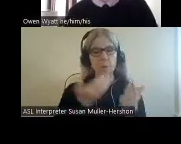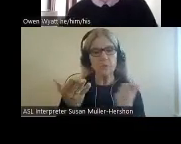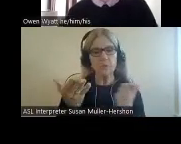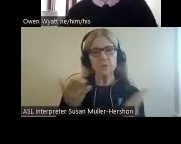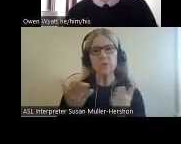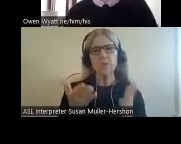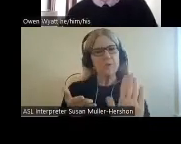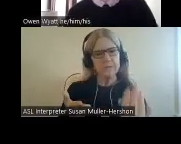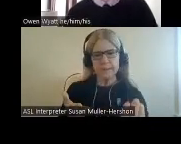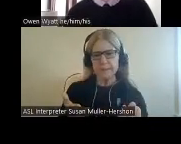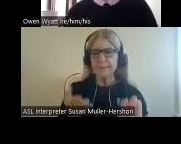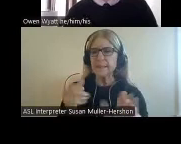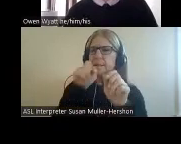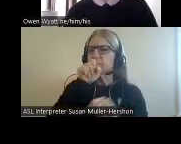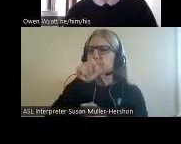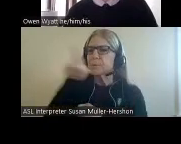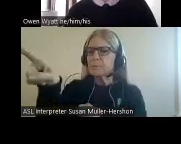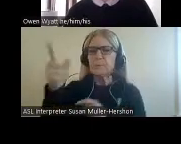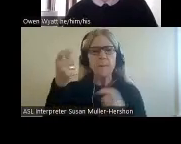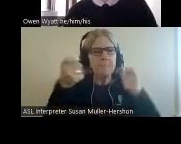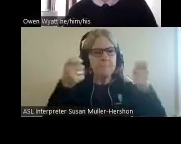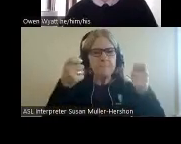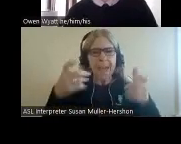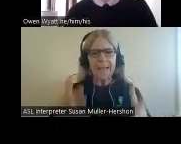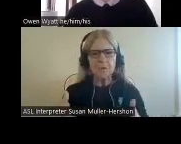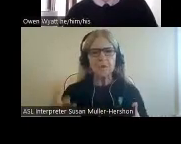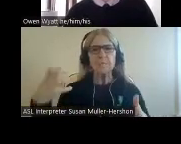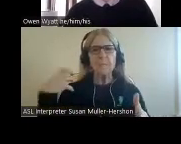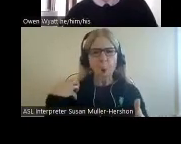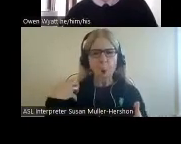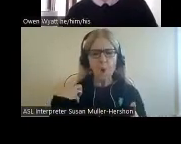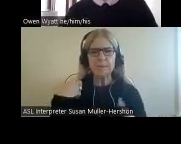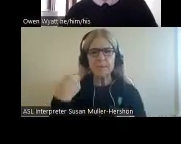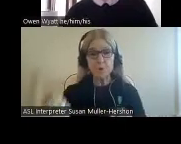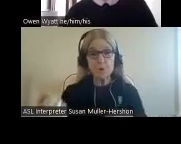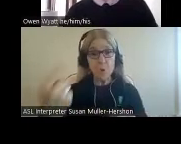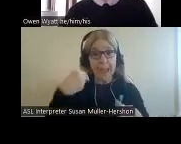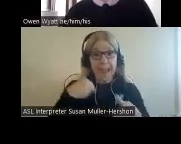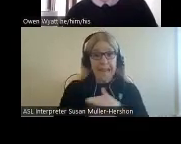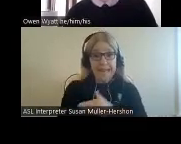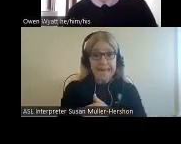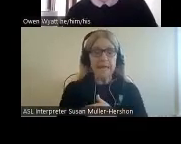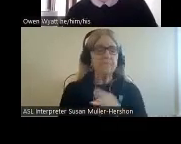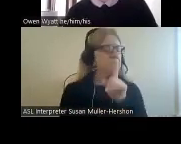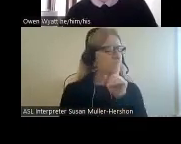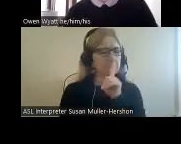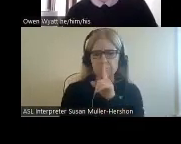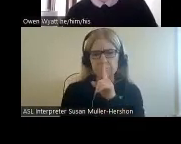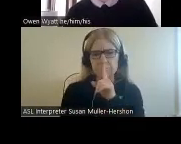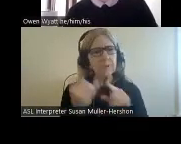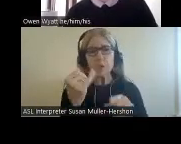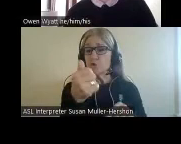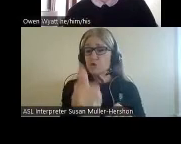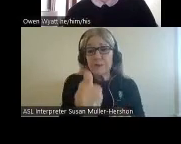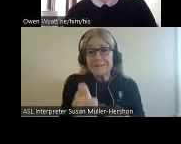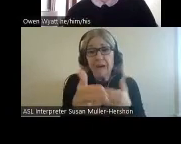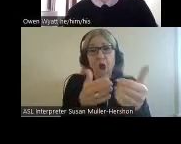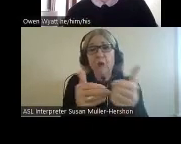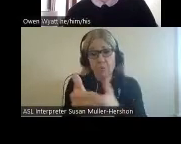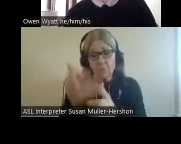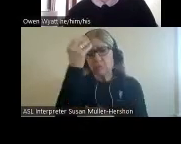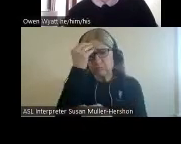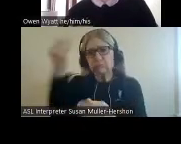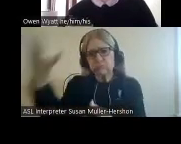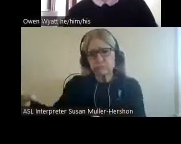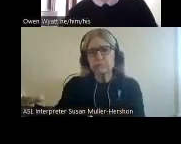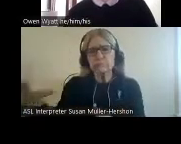we're not going to tell your manager that you came in. You certainly, if you feel comfortable, can share that to your